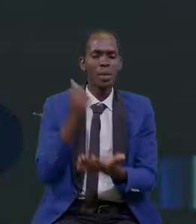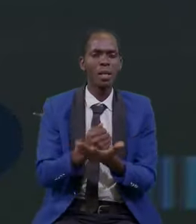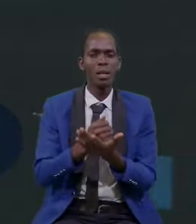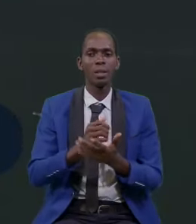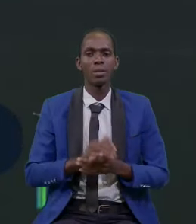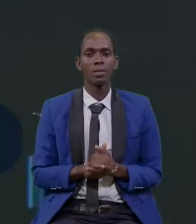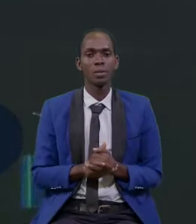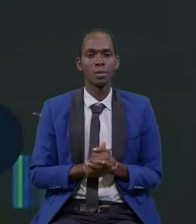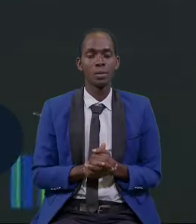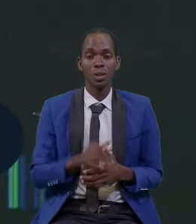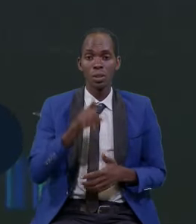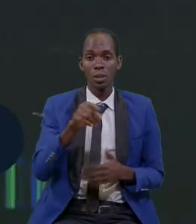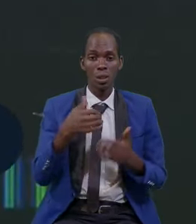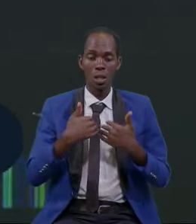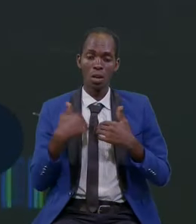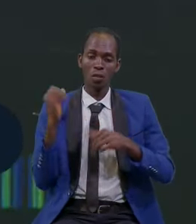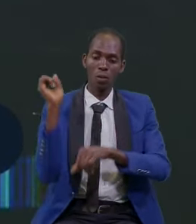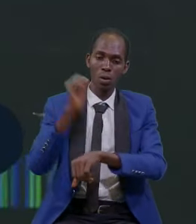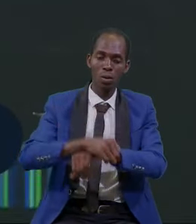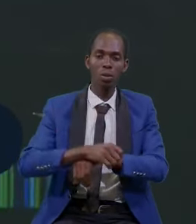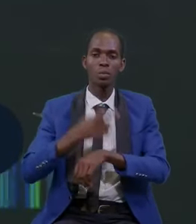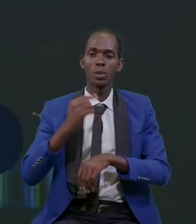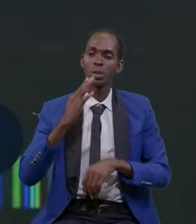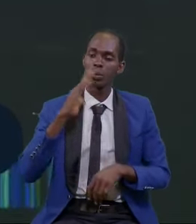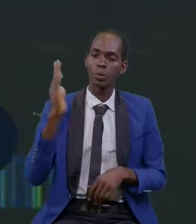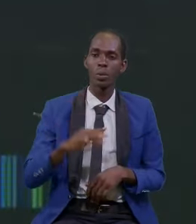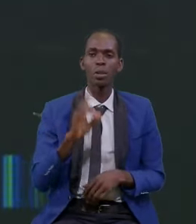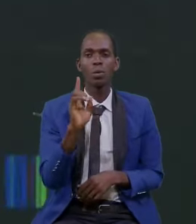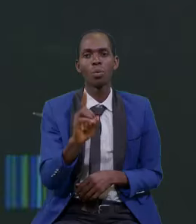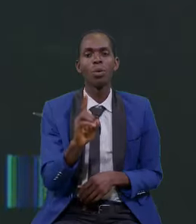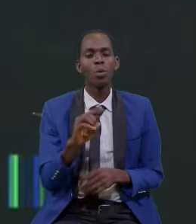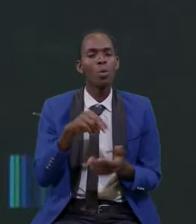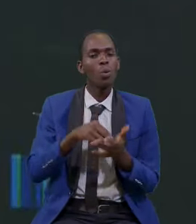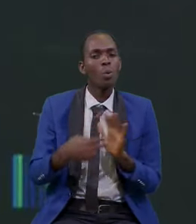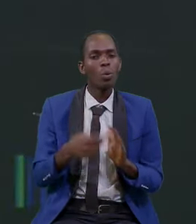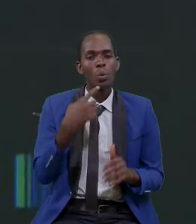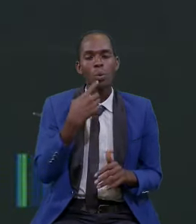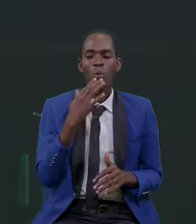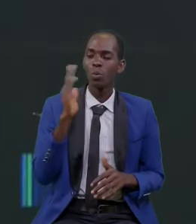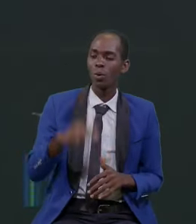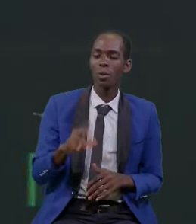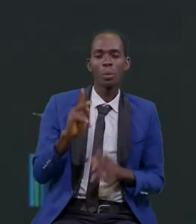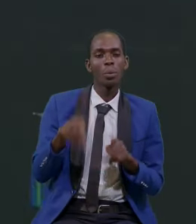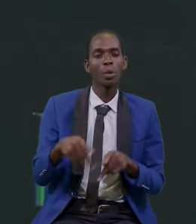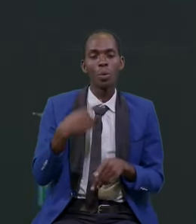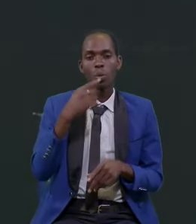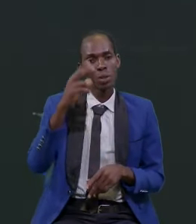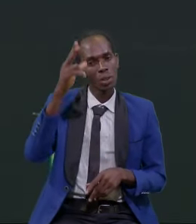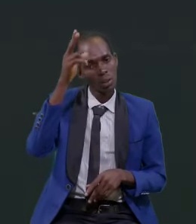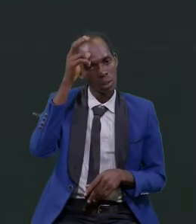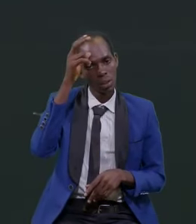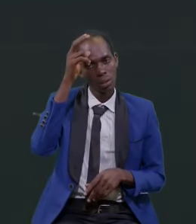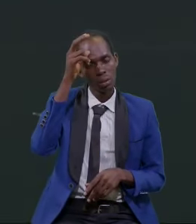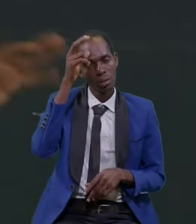have overcome the wicked one. It's referring to Satan. It's referring to